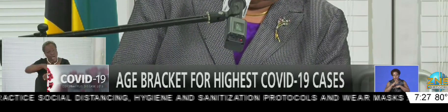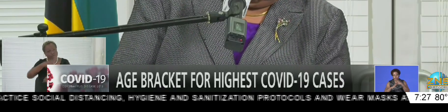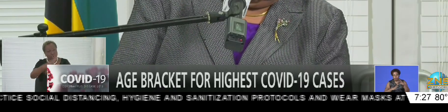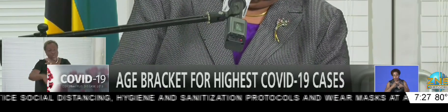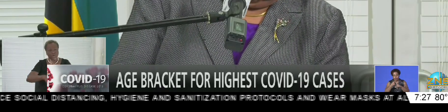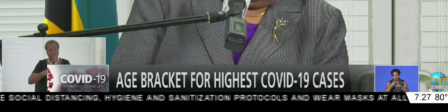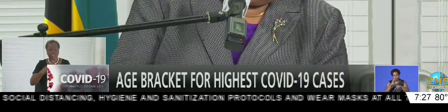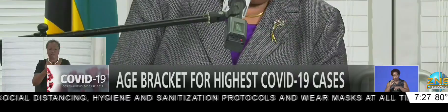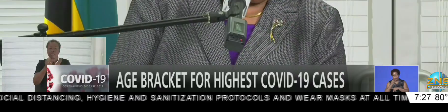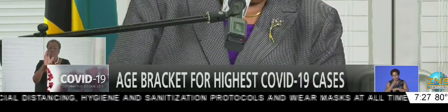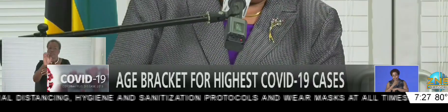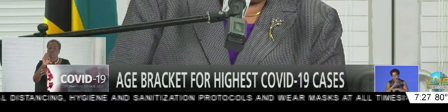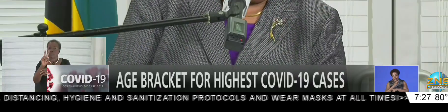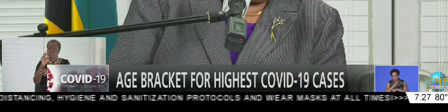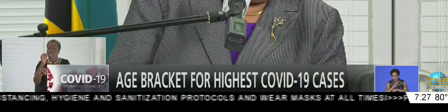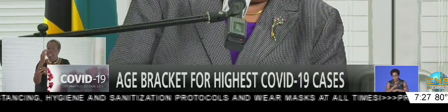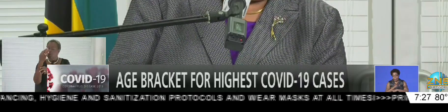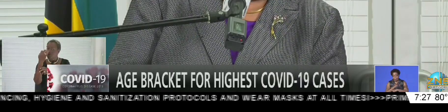COVID-19.